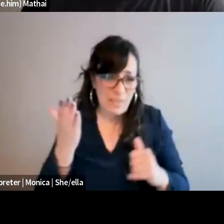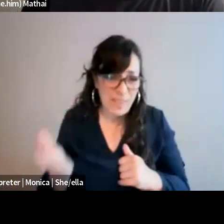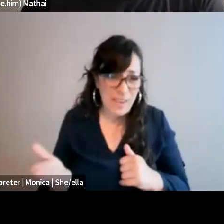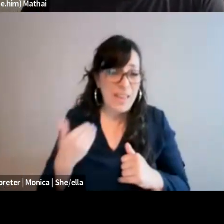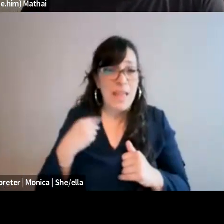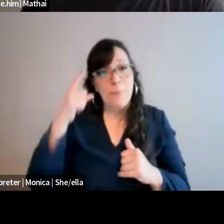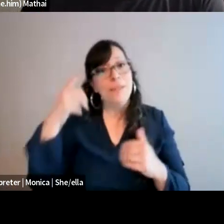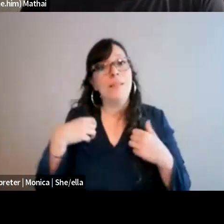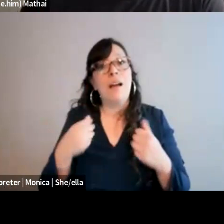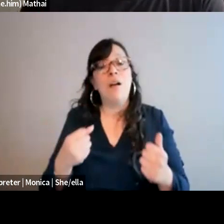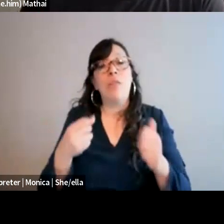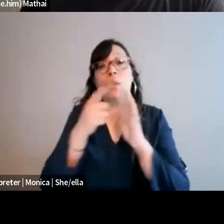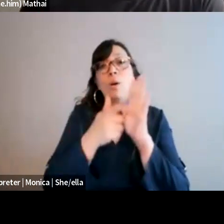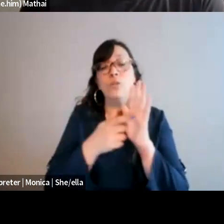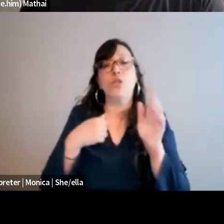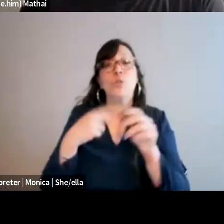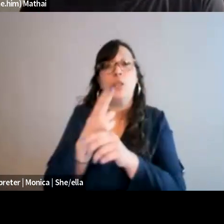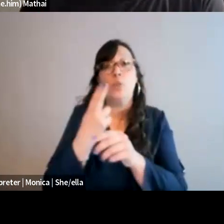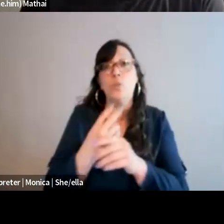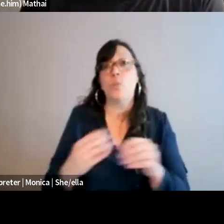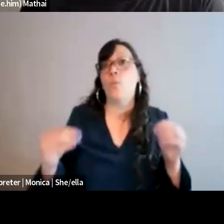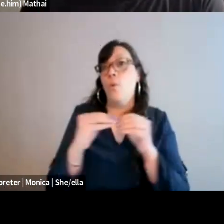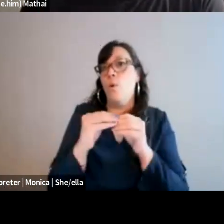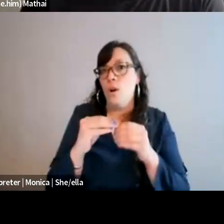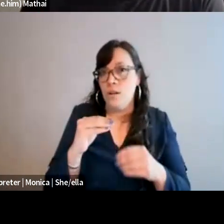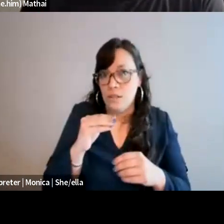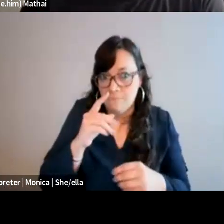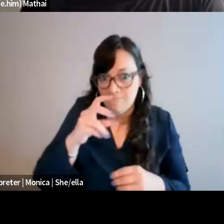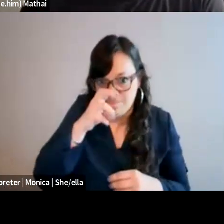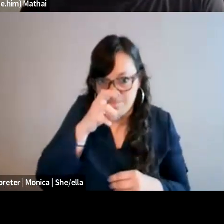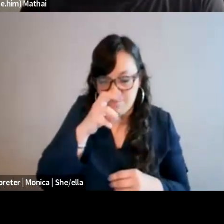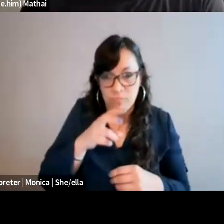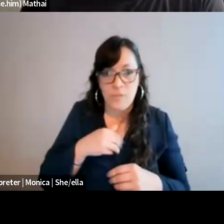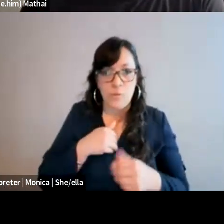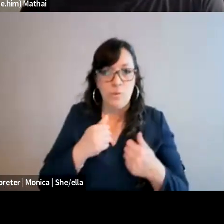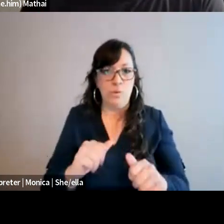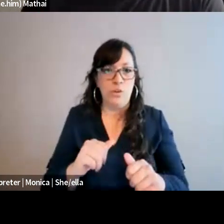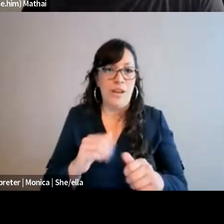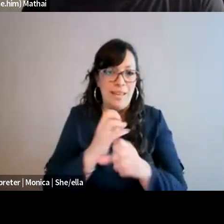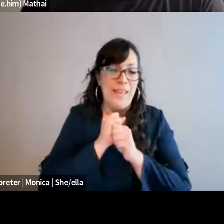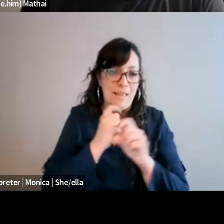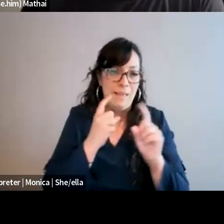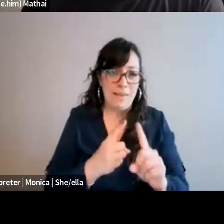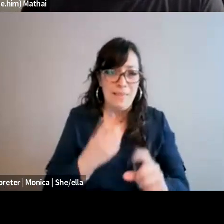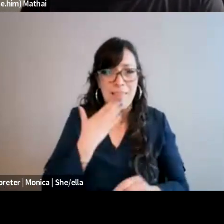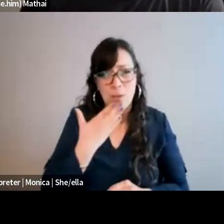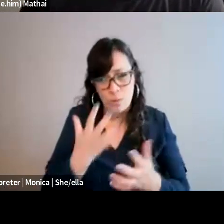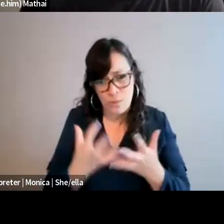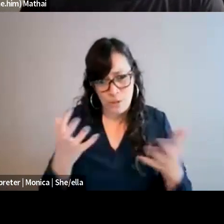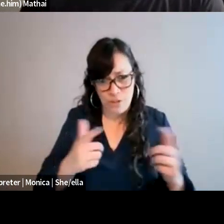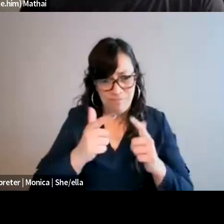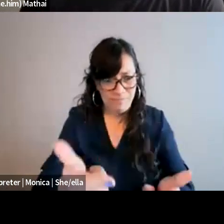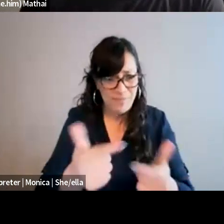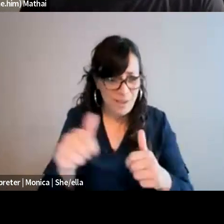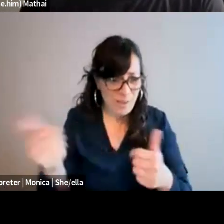health laws are being much more aggressively used than they ever have been. So thank you very much. And I, turn it over